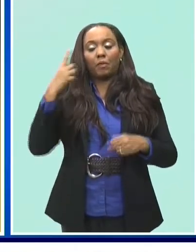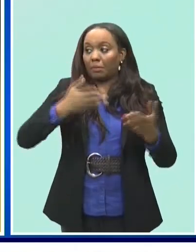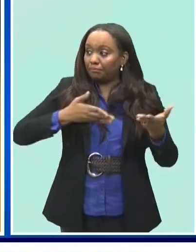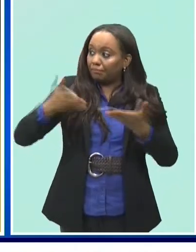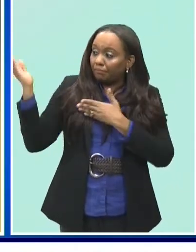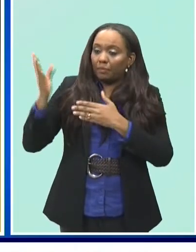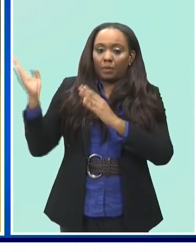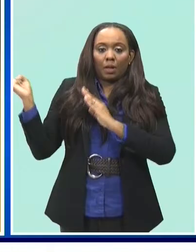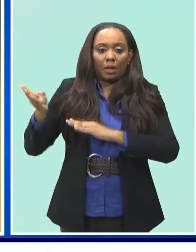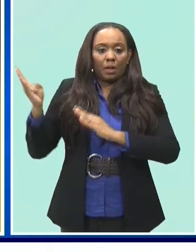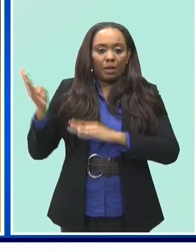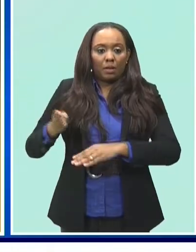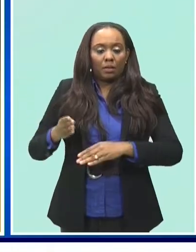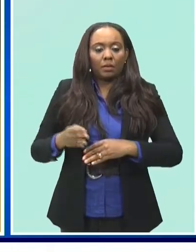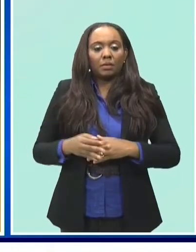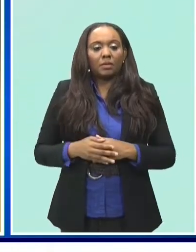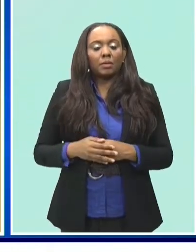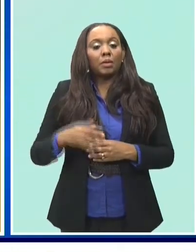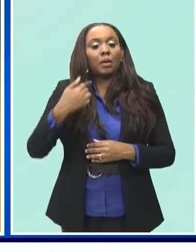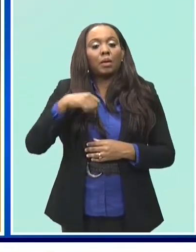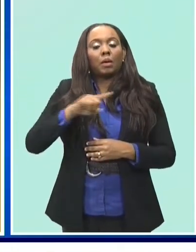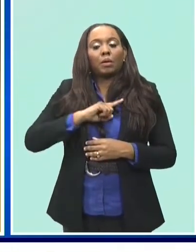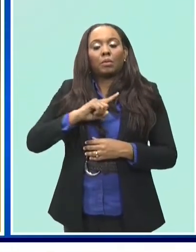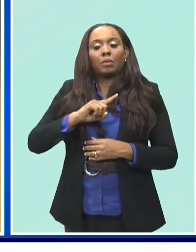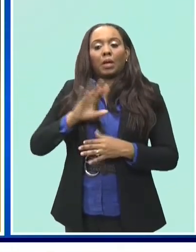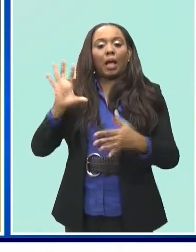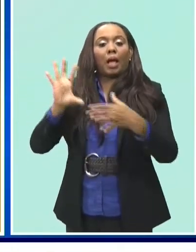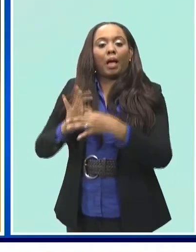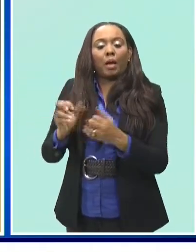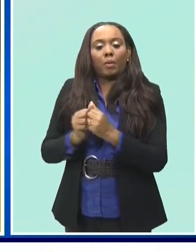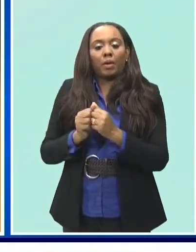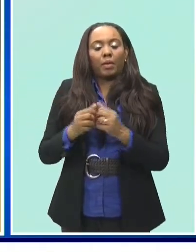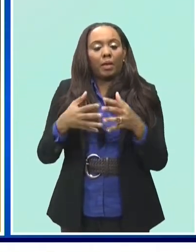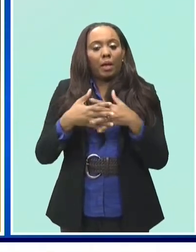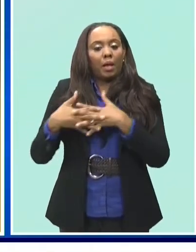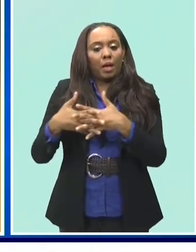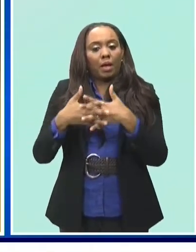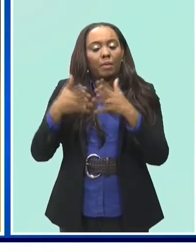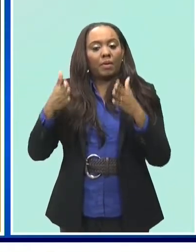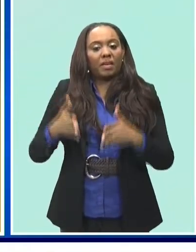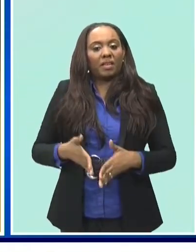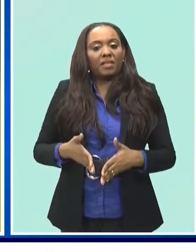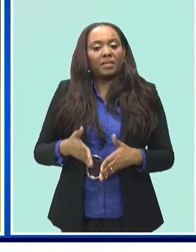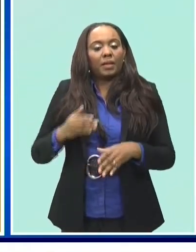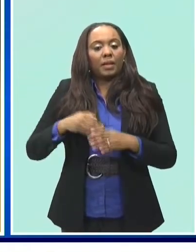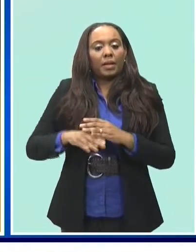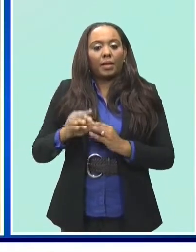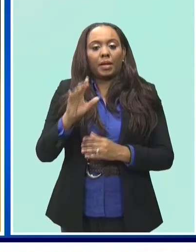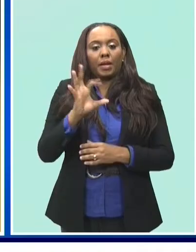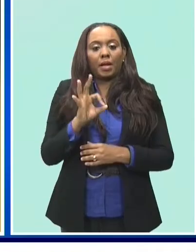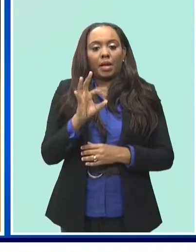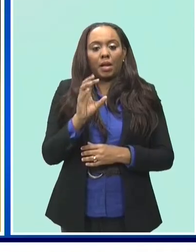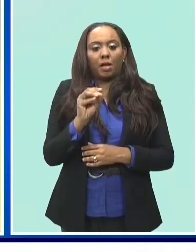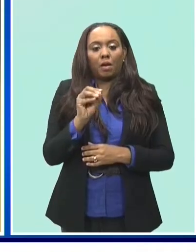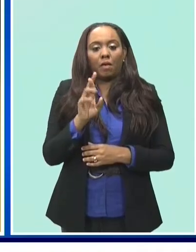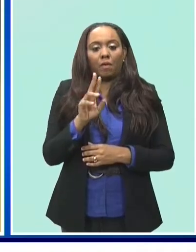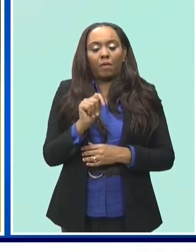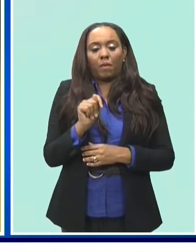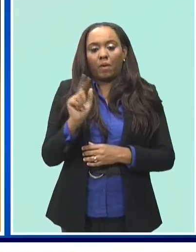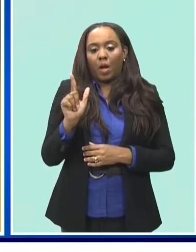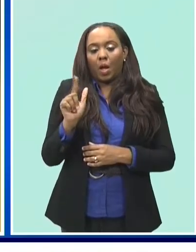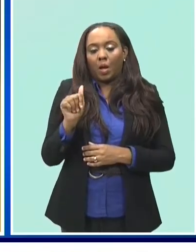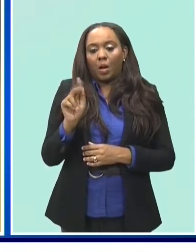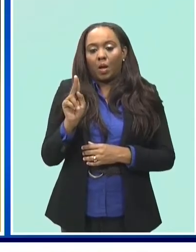We've connected with our American partners over in Fort Lauderdale. Elliot